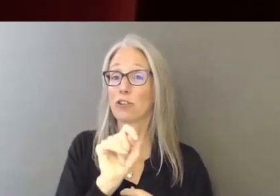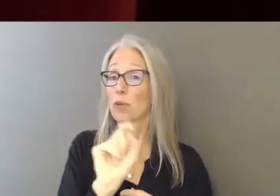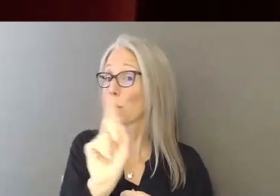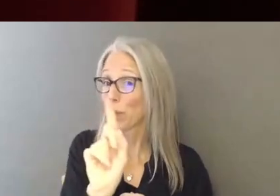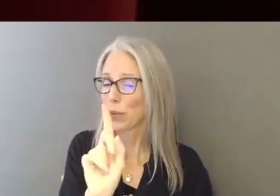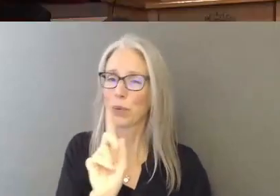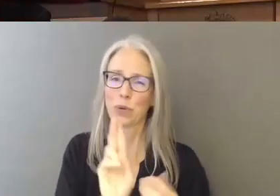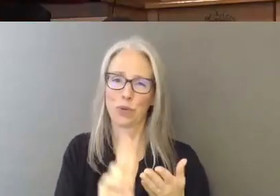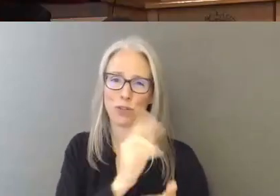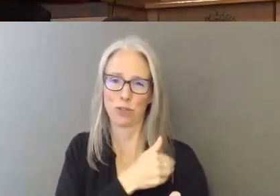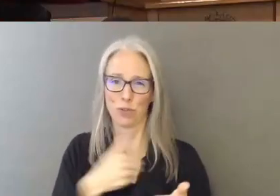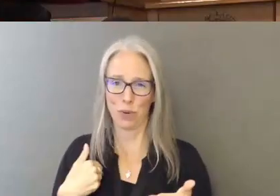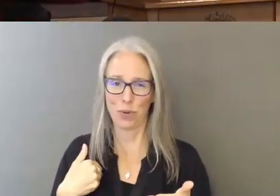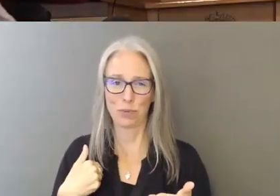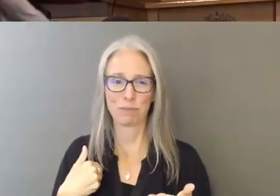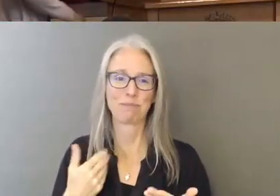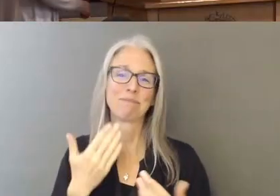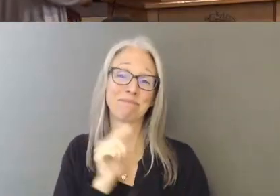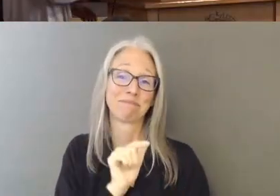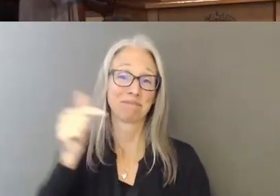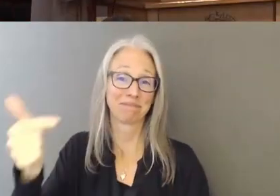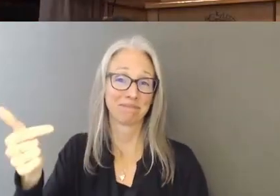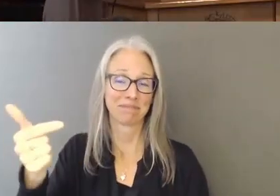Toronto. Thank you.